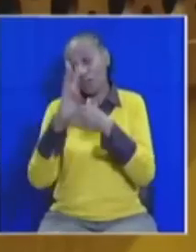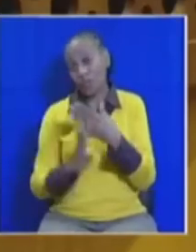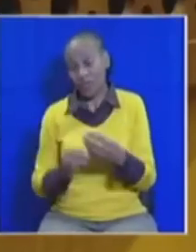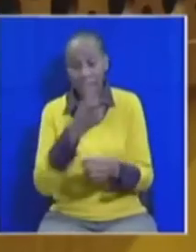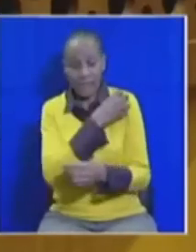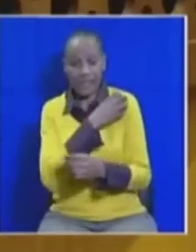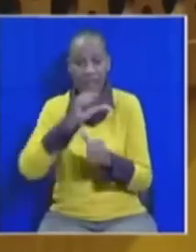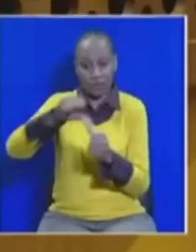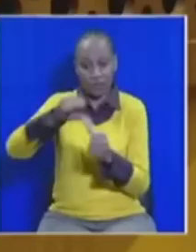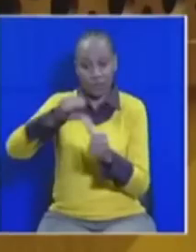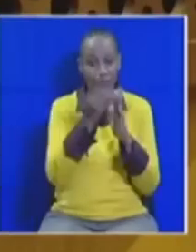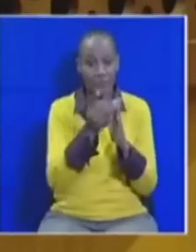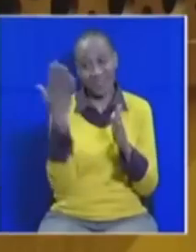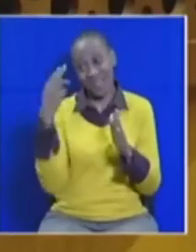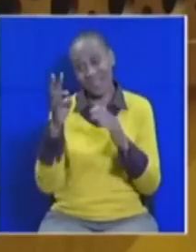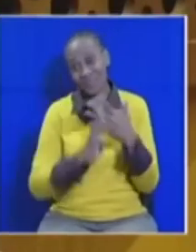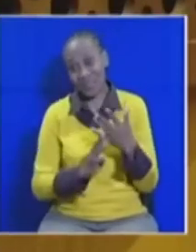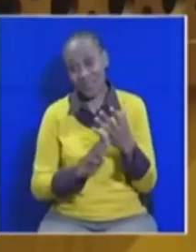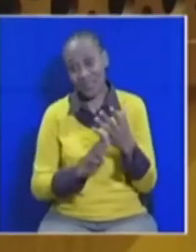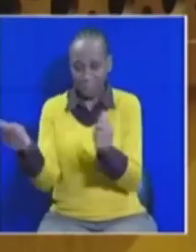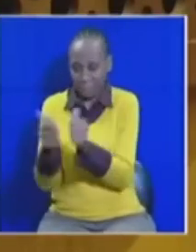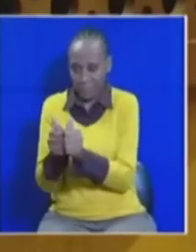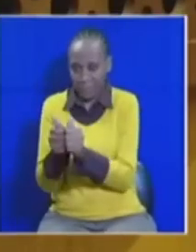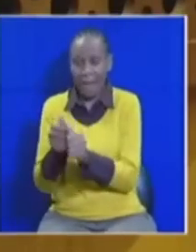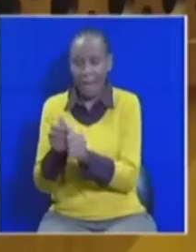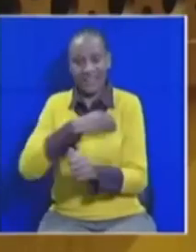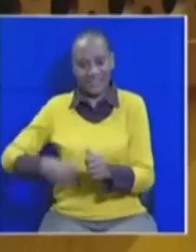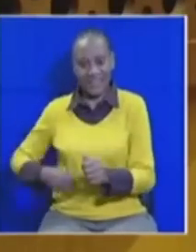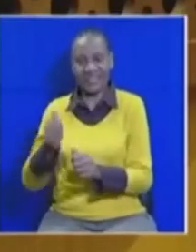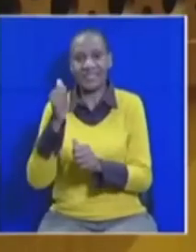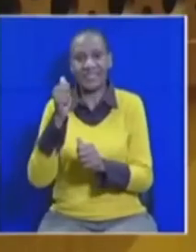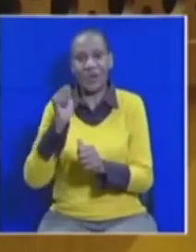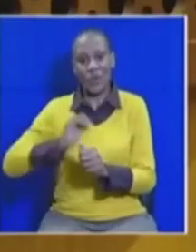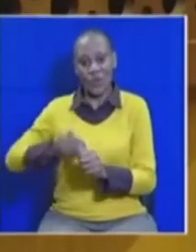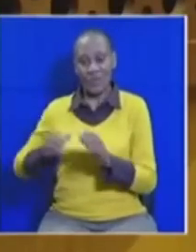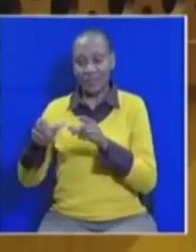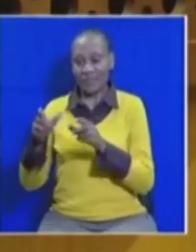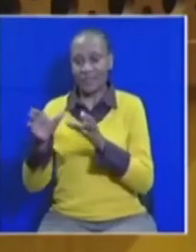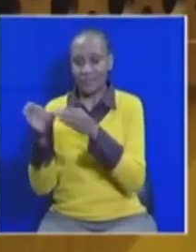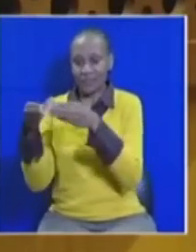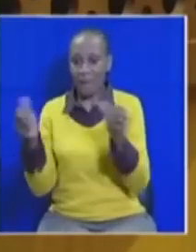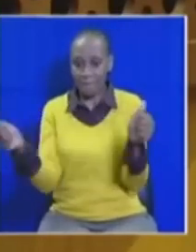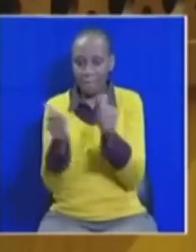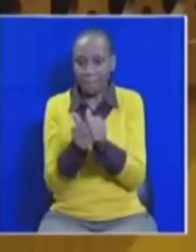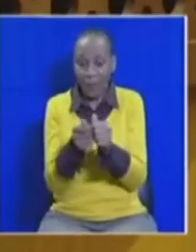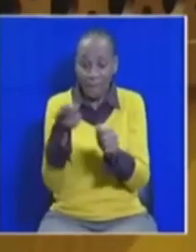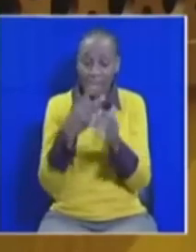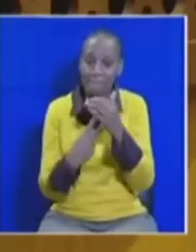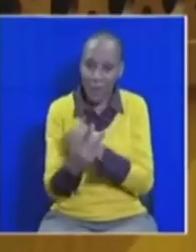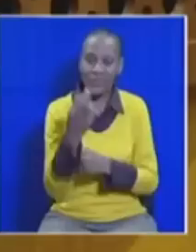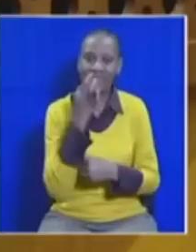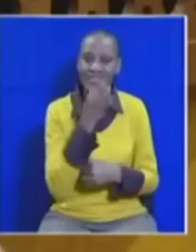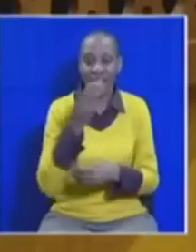Social Development and President of the ANC Women's League, Bathabile Dlamini, confirmed that corruption